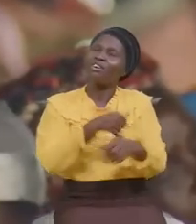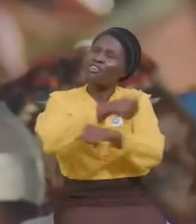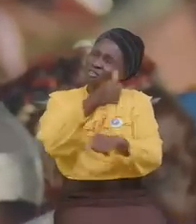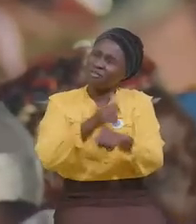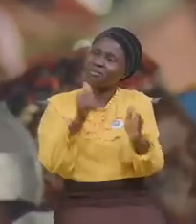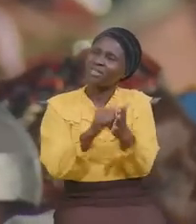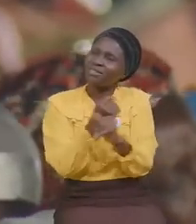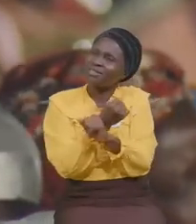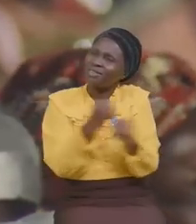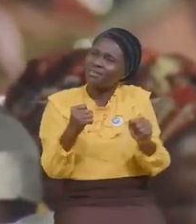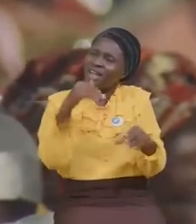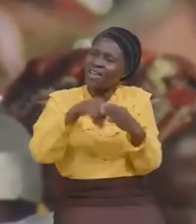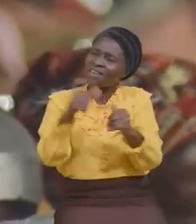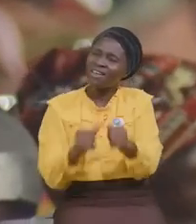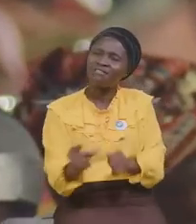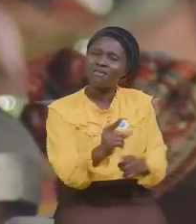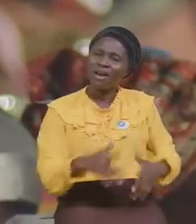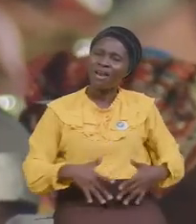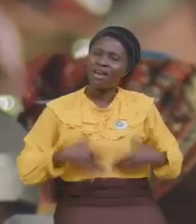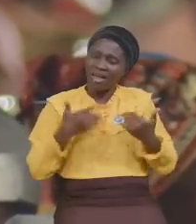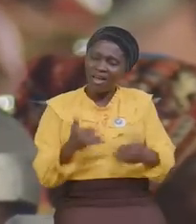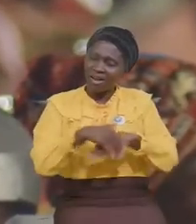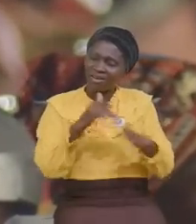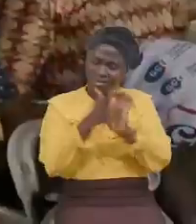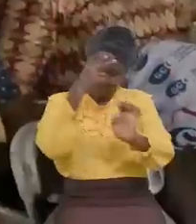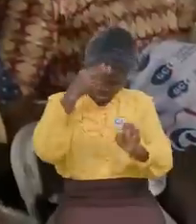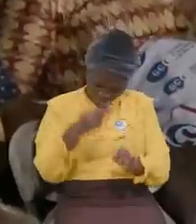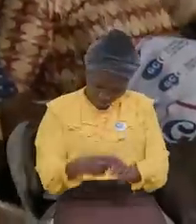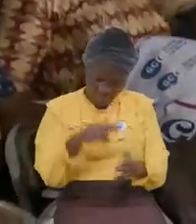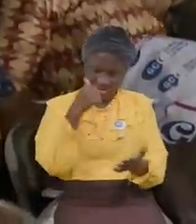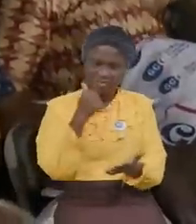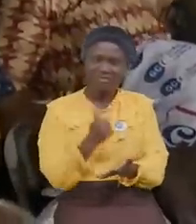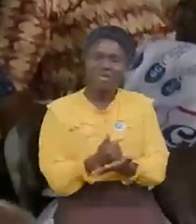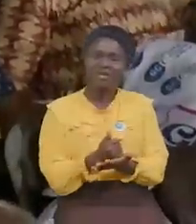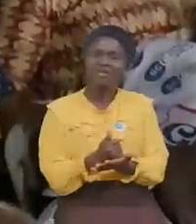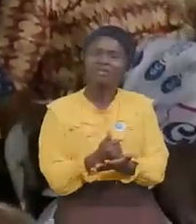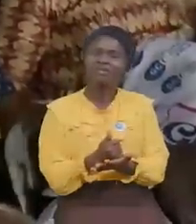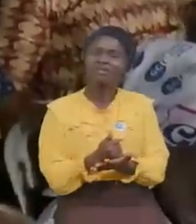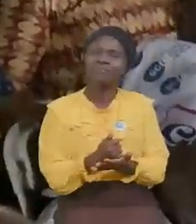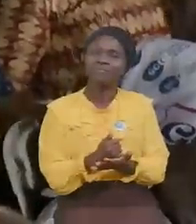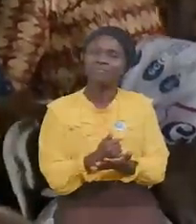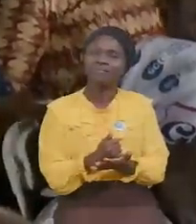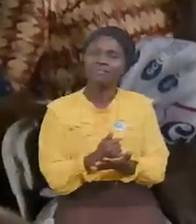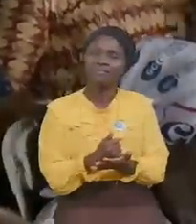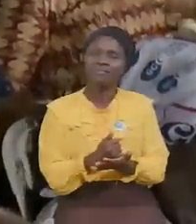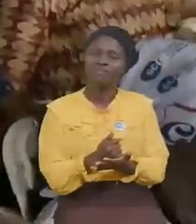salvation in every life tonight, in Jesus' name.